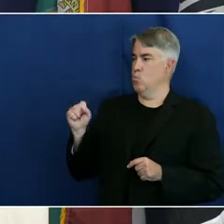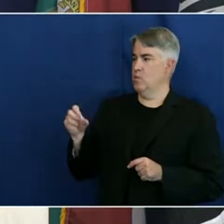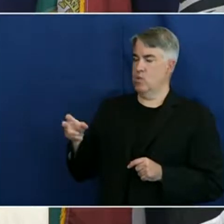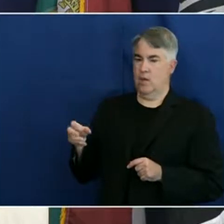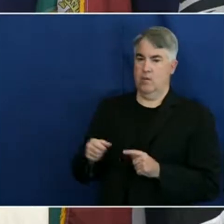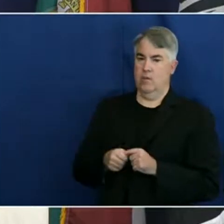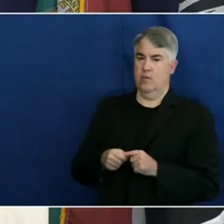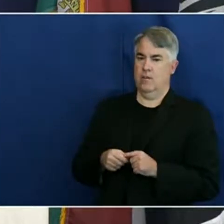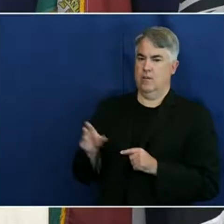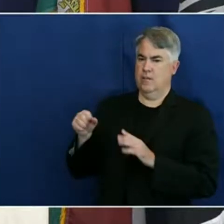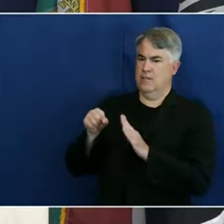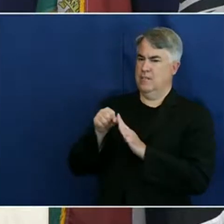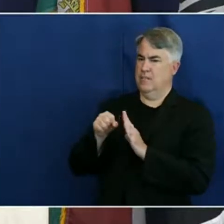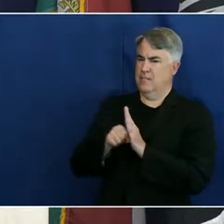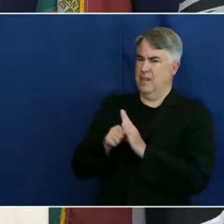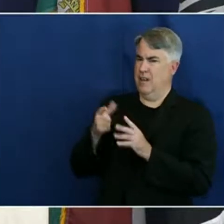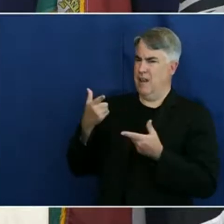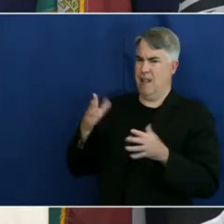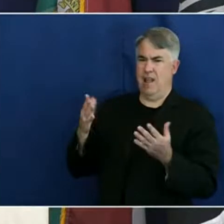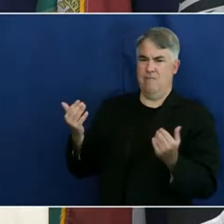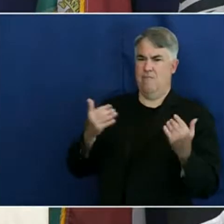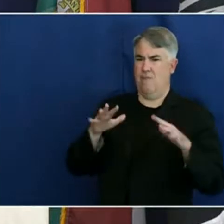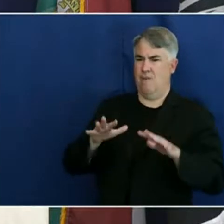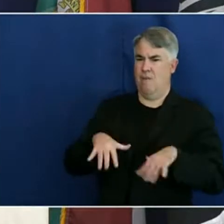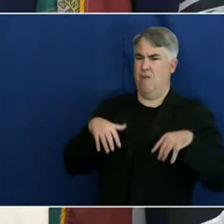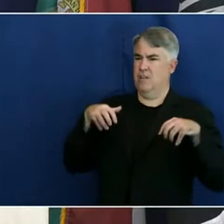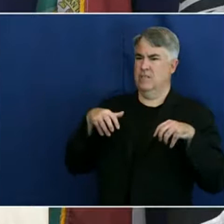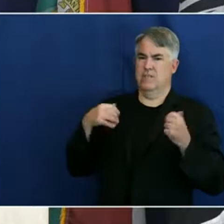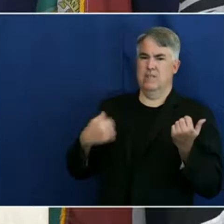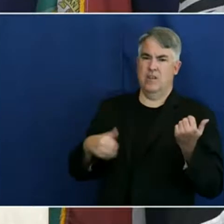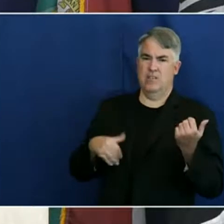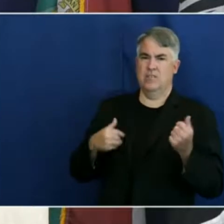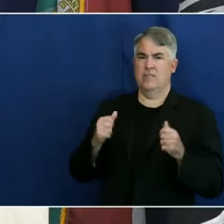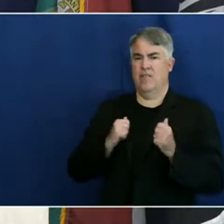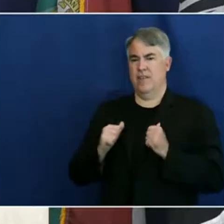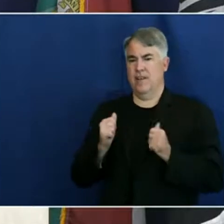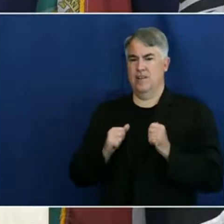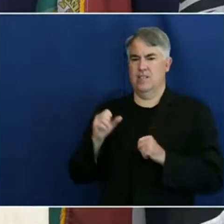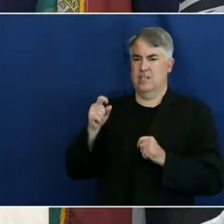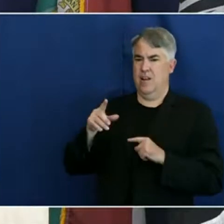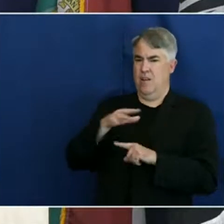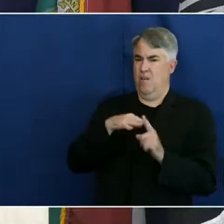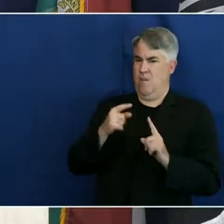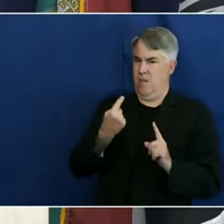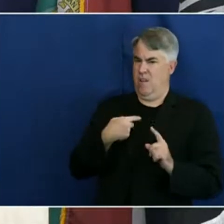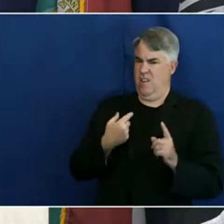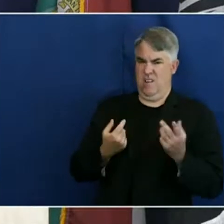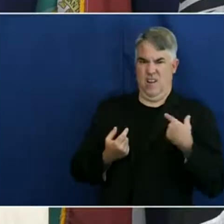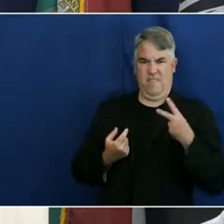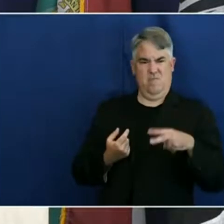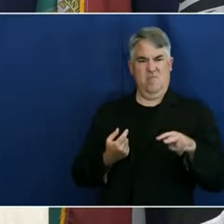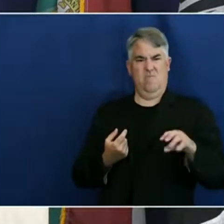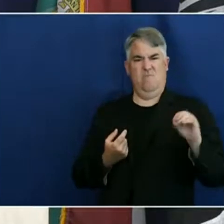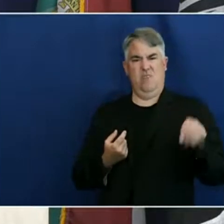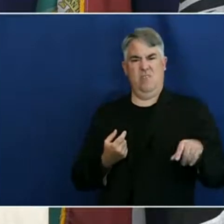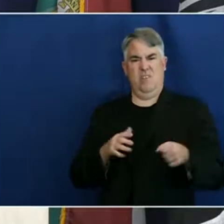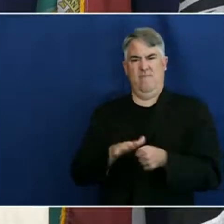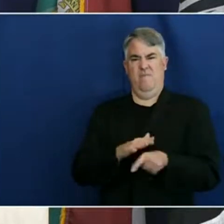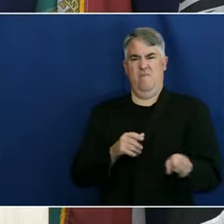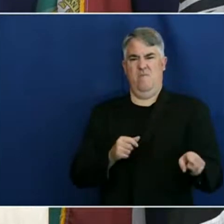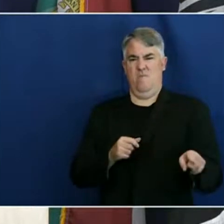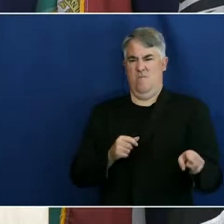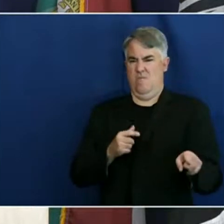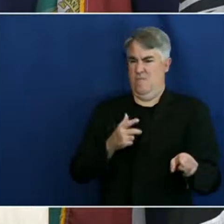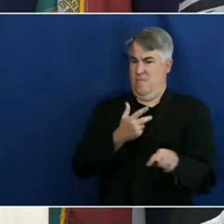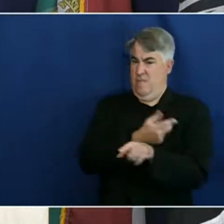allow indoor concerts, theater performances, and other private gatherings. San Diego County only has 22% of people fully vaccinated. Does that